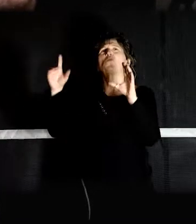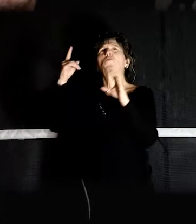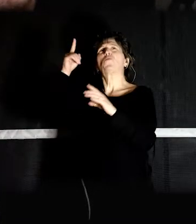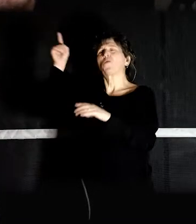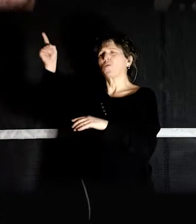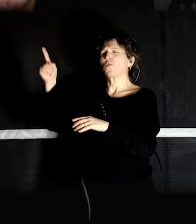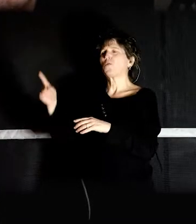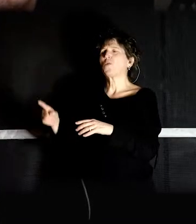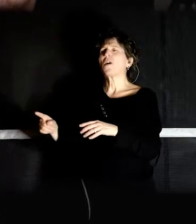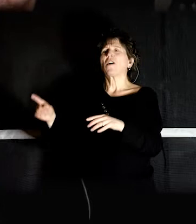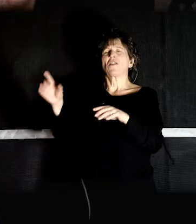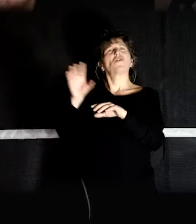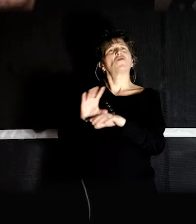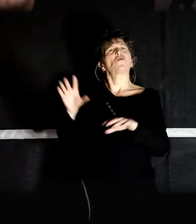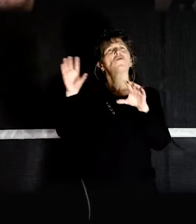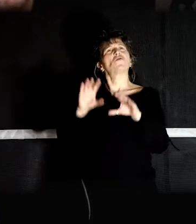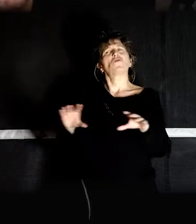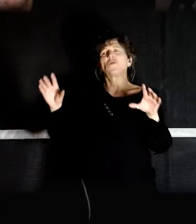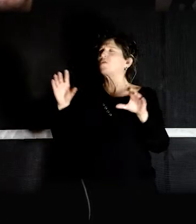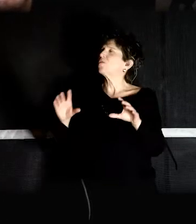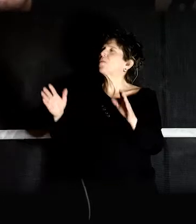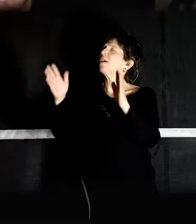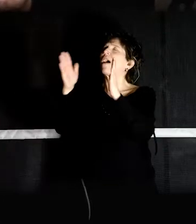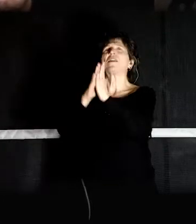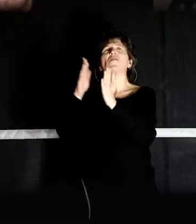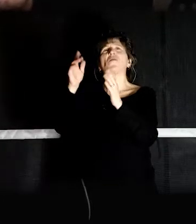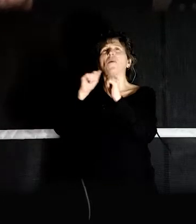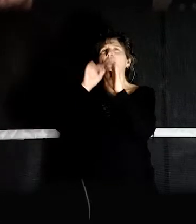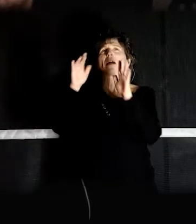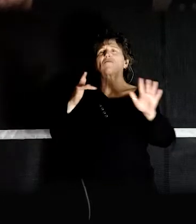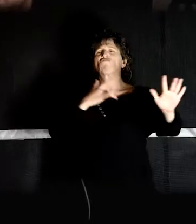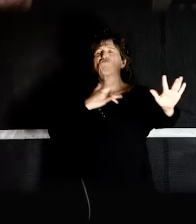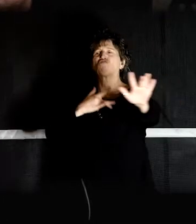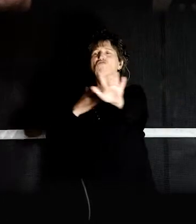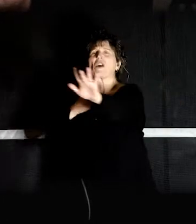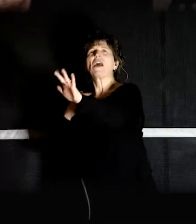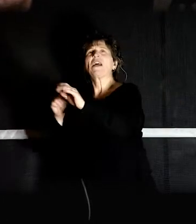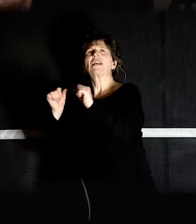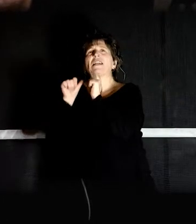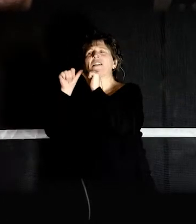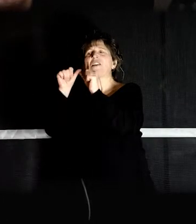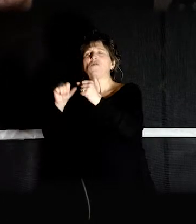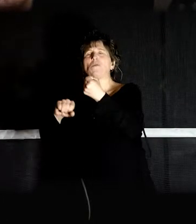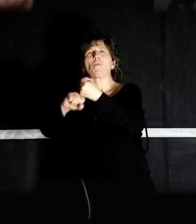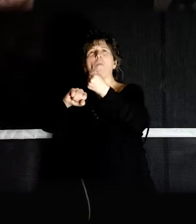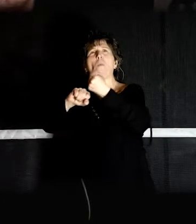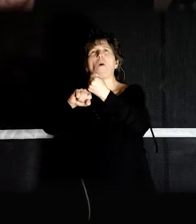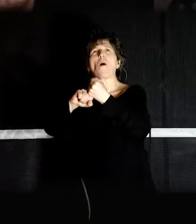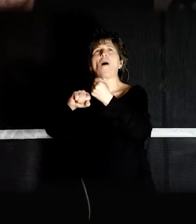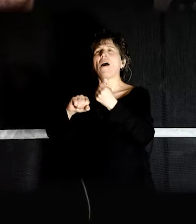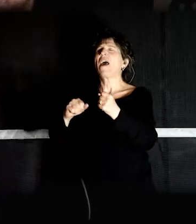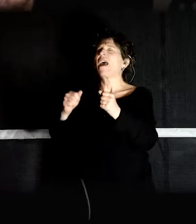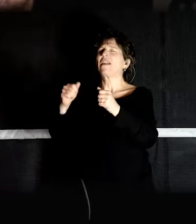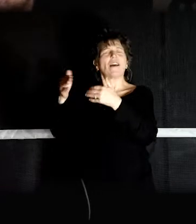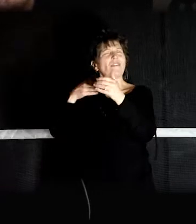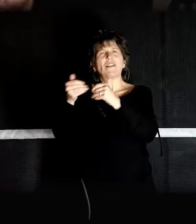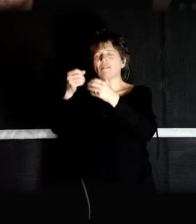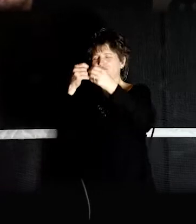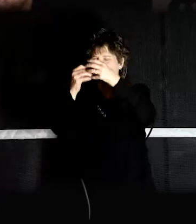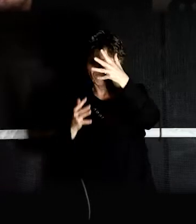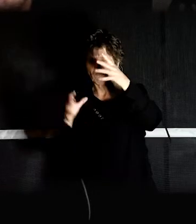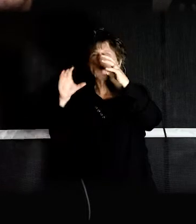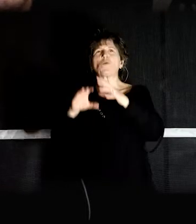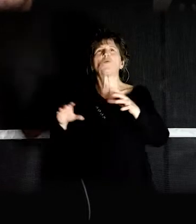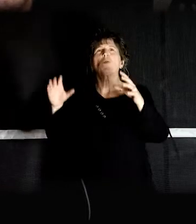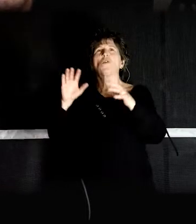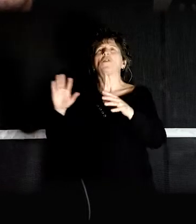weekend after weekend. We ask that you pour your blessings upon them, Father. Continue to sustain them. Let them do all the things that they're doing to